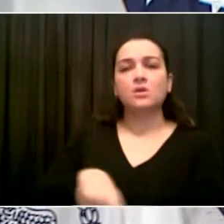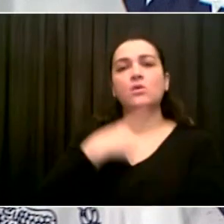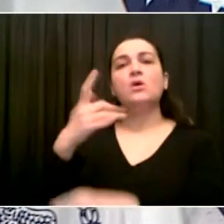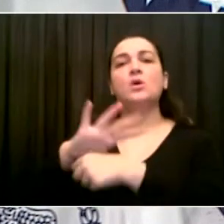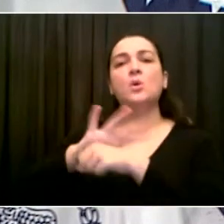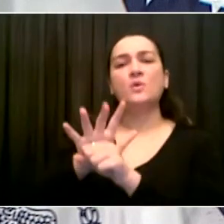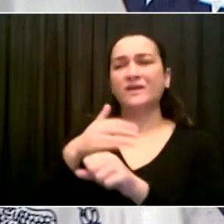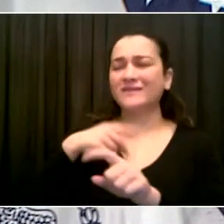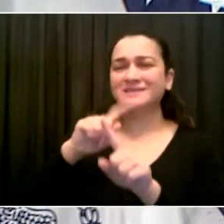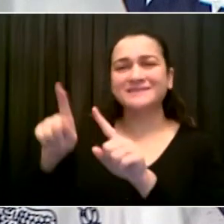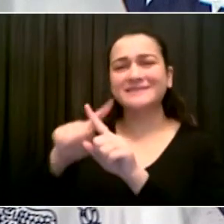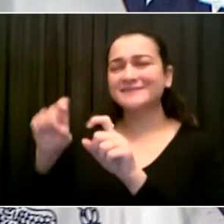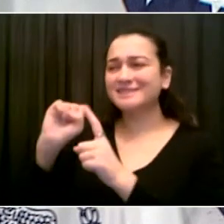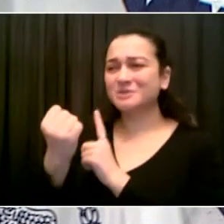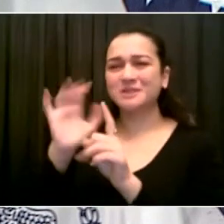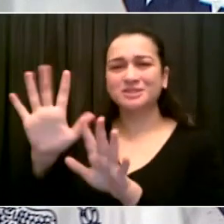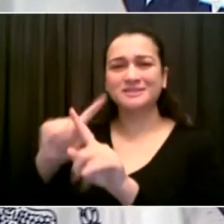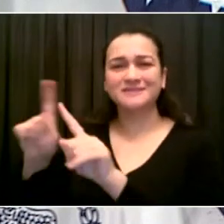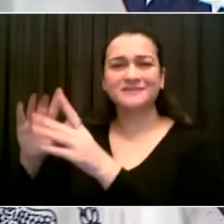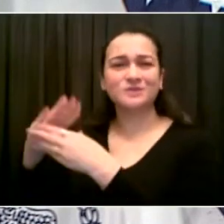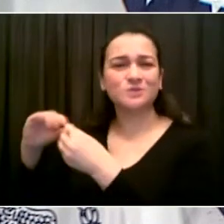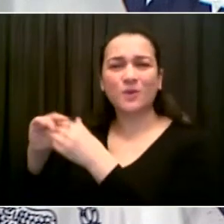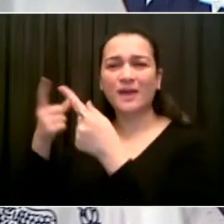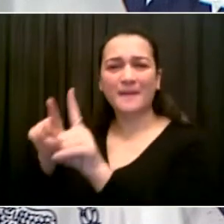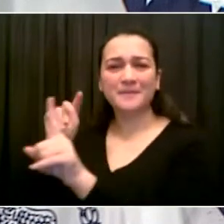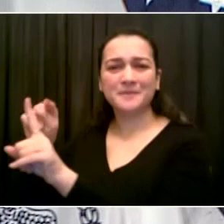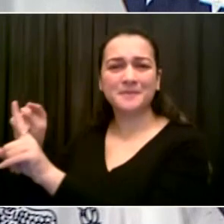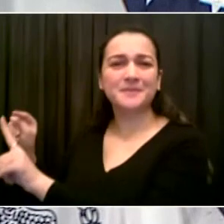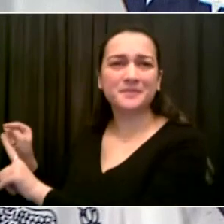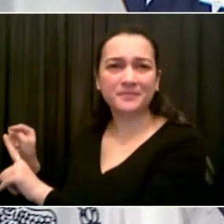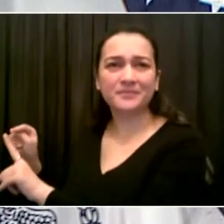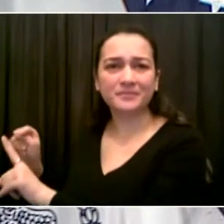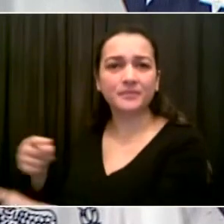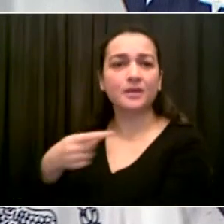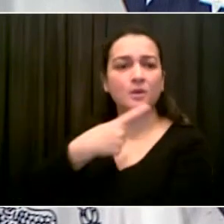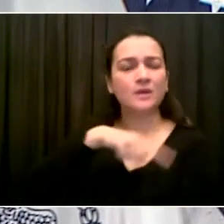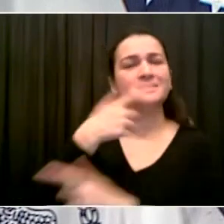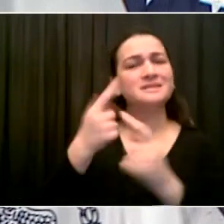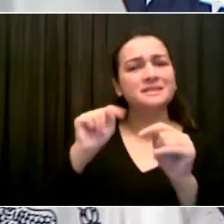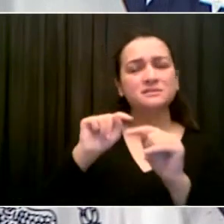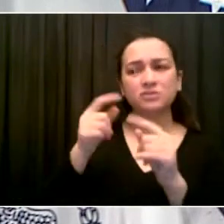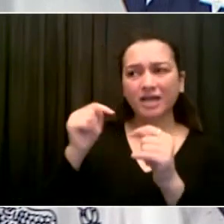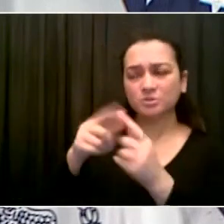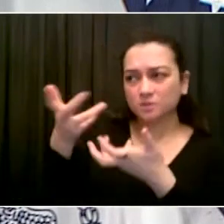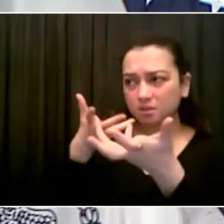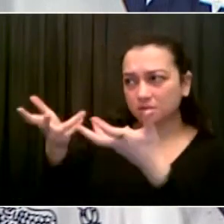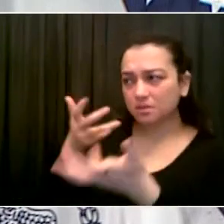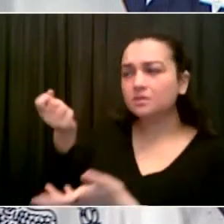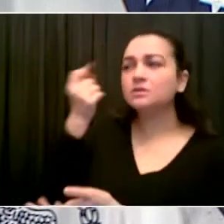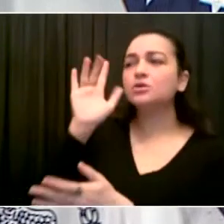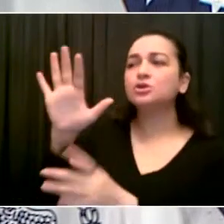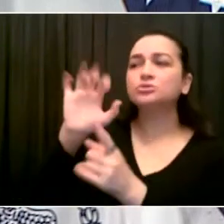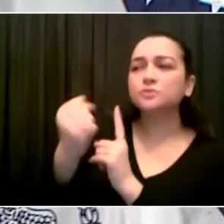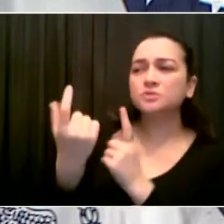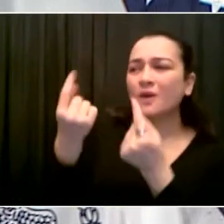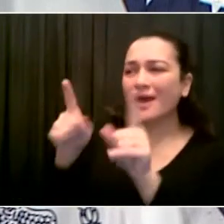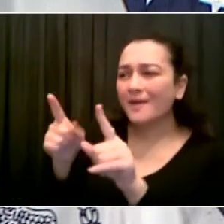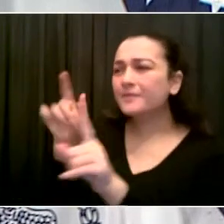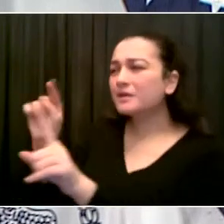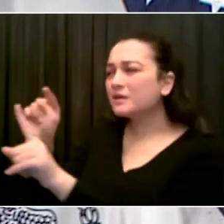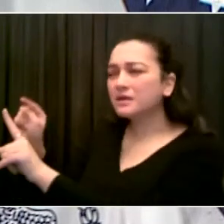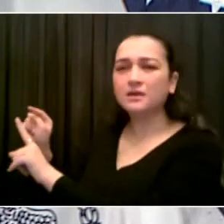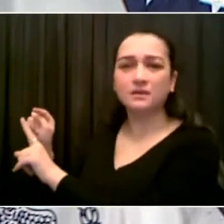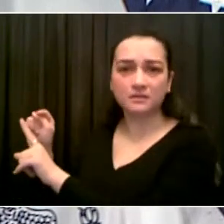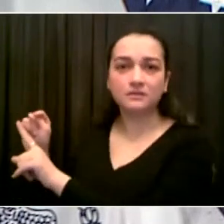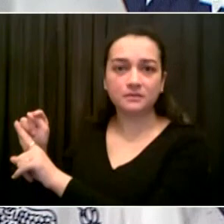I imagine he'll make this parallel of the difference between a year ago, what was happening in our hospitals, versus now, the amount of learning that happened in the last year in